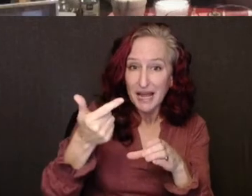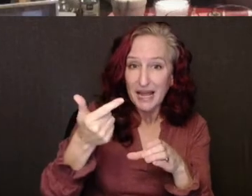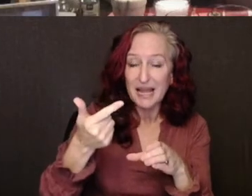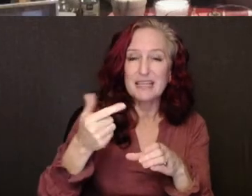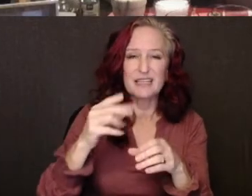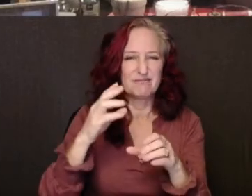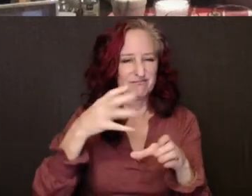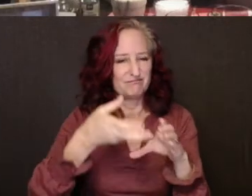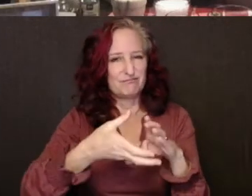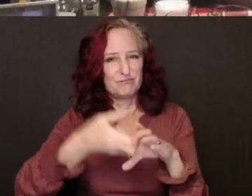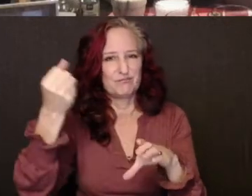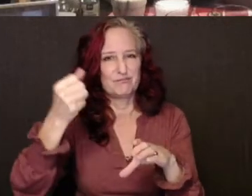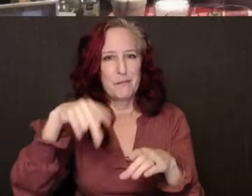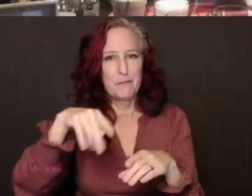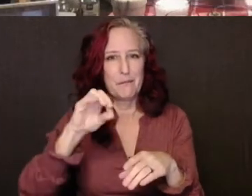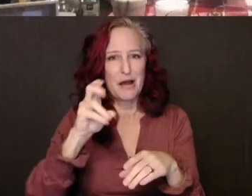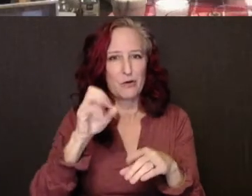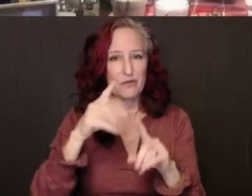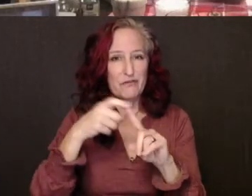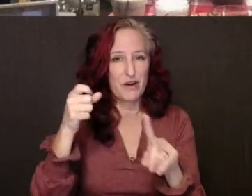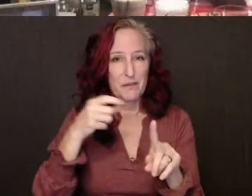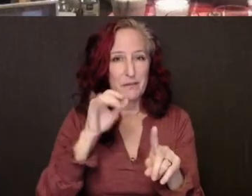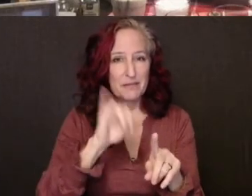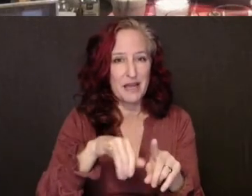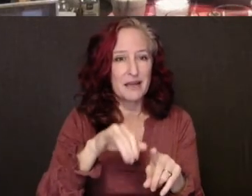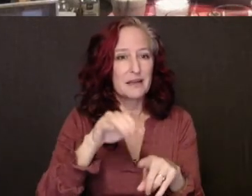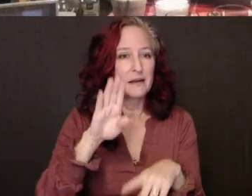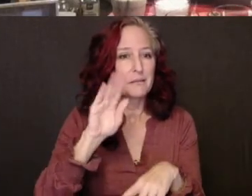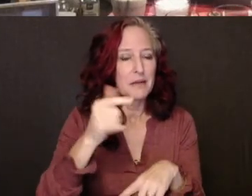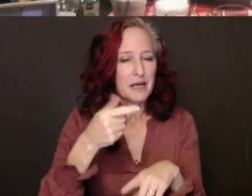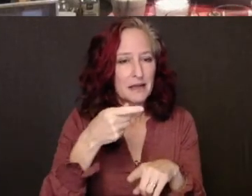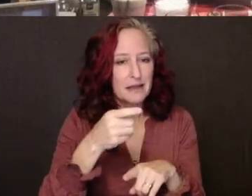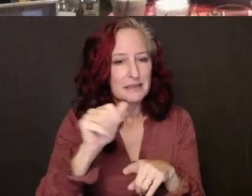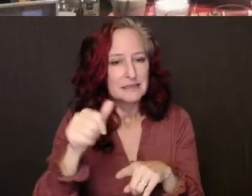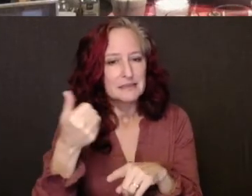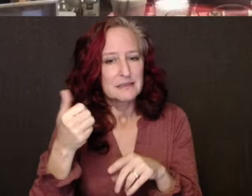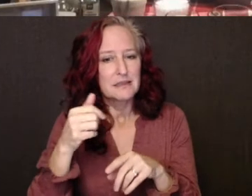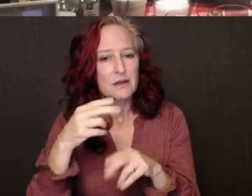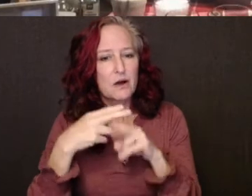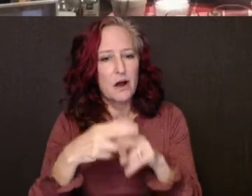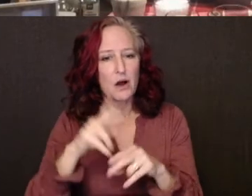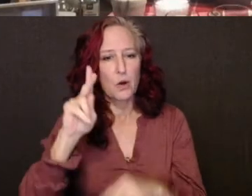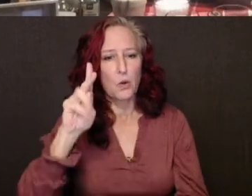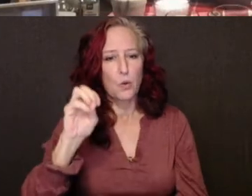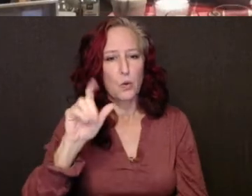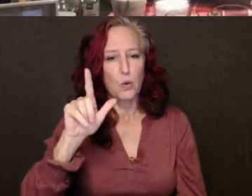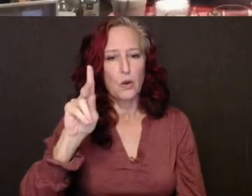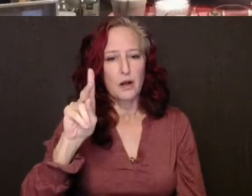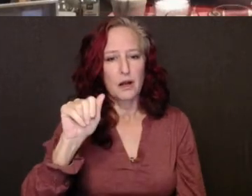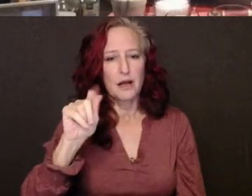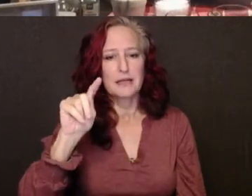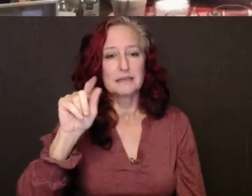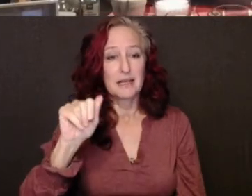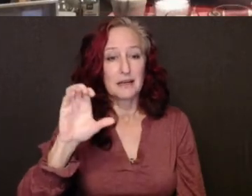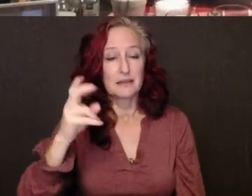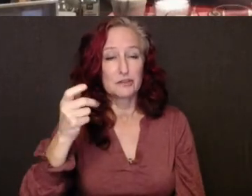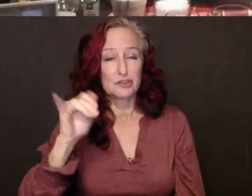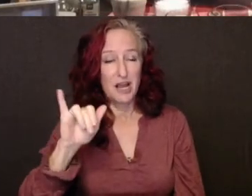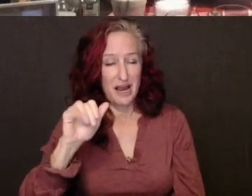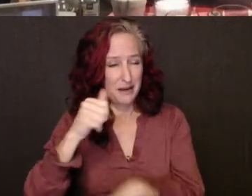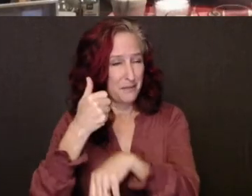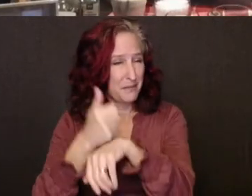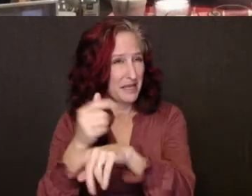brand that you like? Yeah, so you can definitely get it from most stores. Even Tazo, the tea brand,